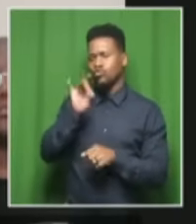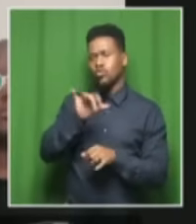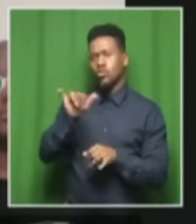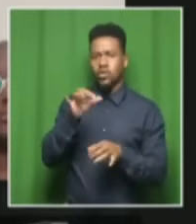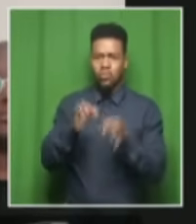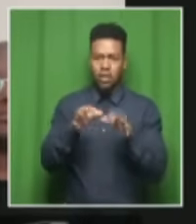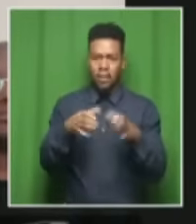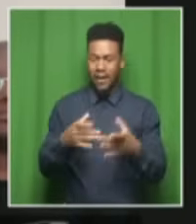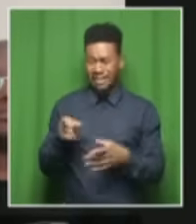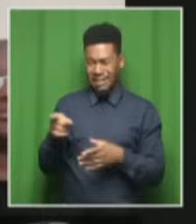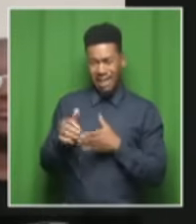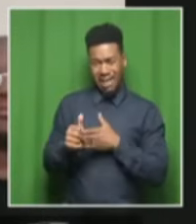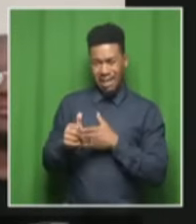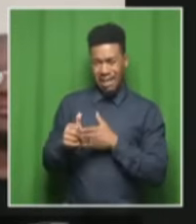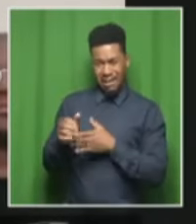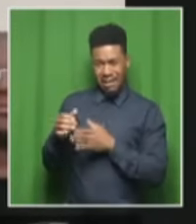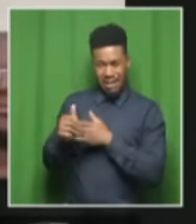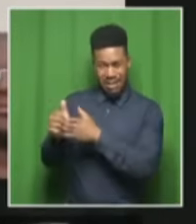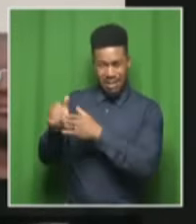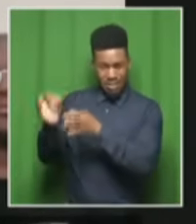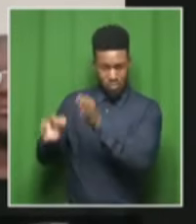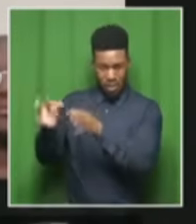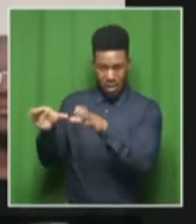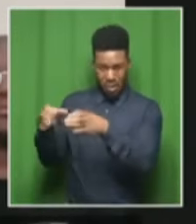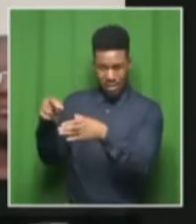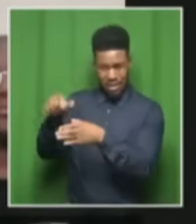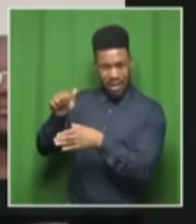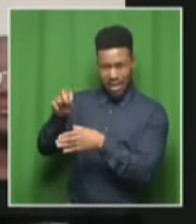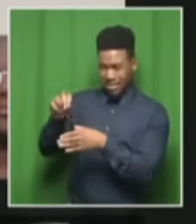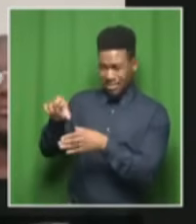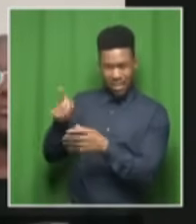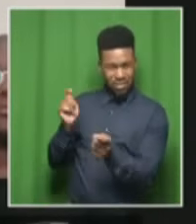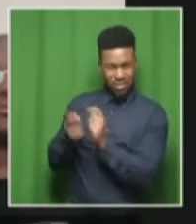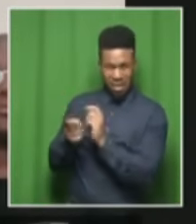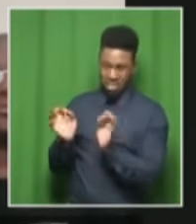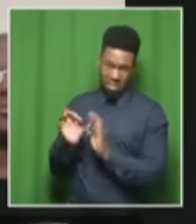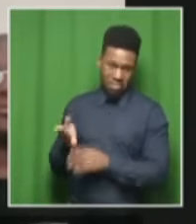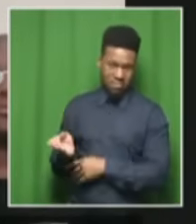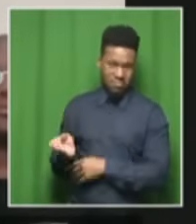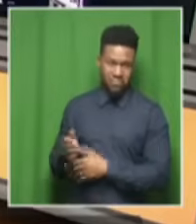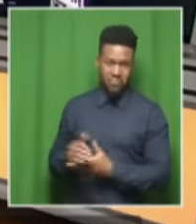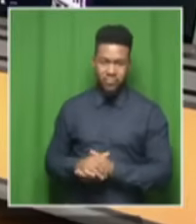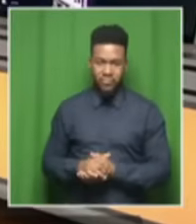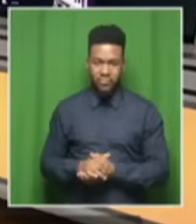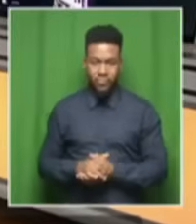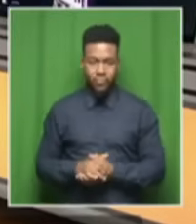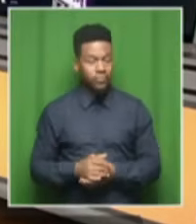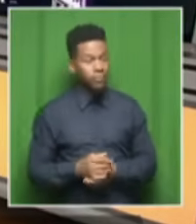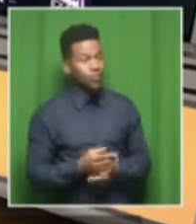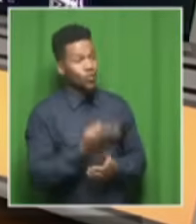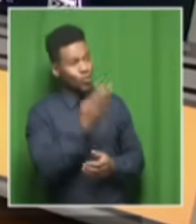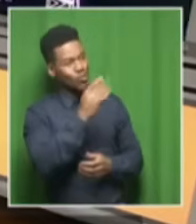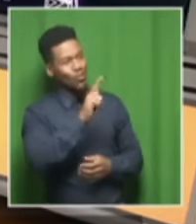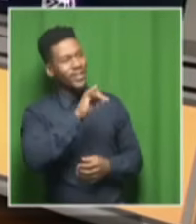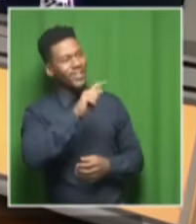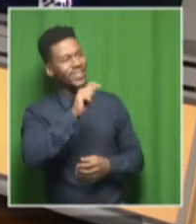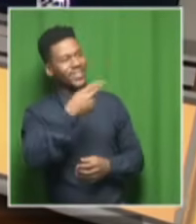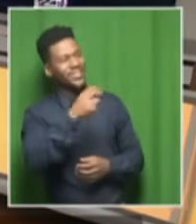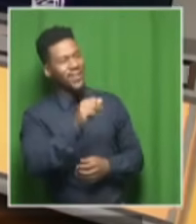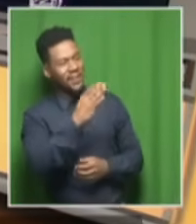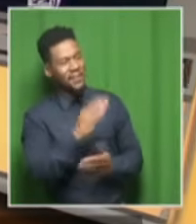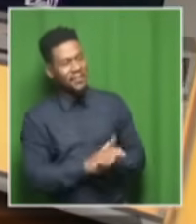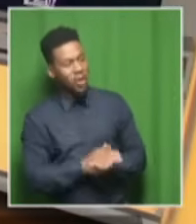is not changed, at least we can get other parties into power and things like that. All right, Lita, quickly, your views on all of this. I mean,